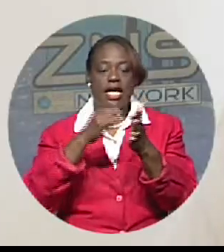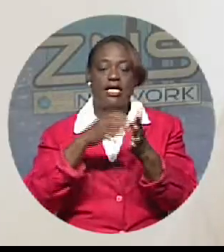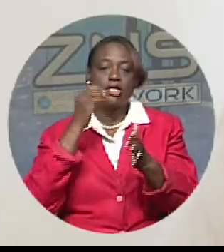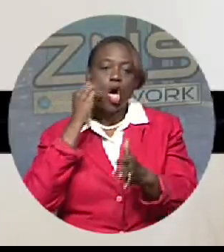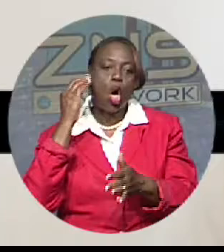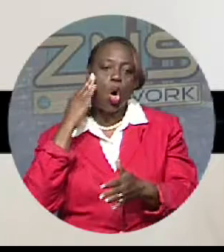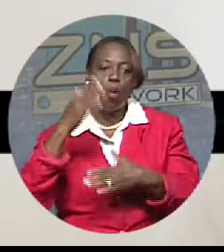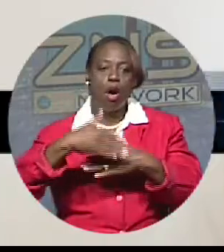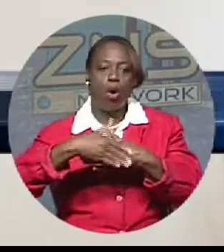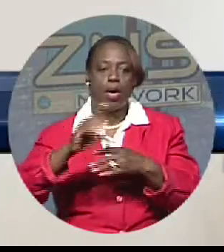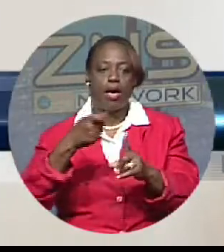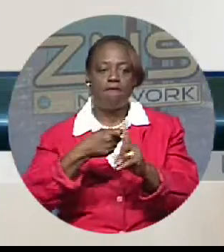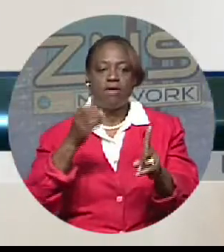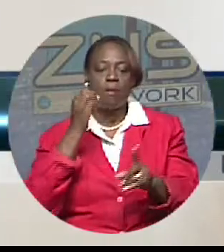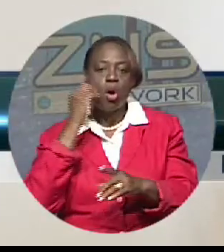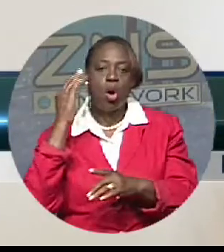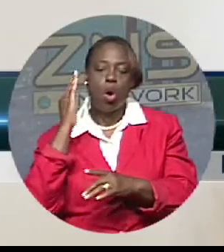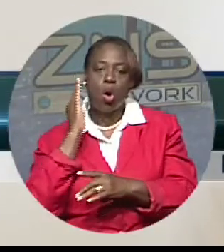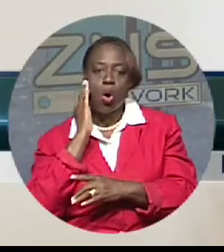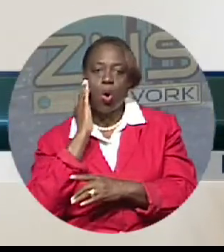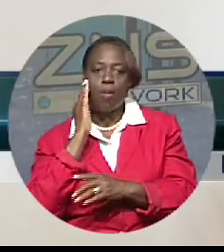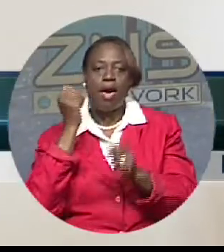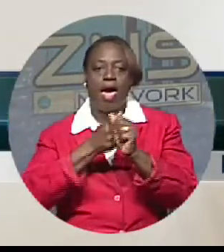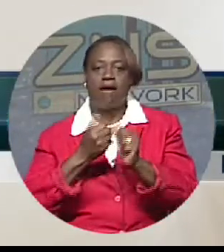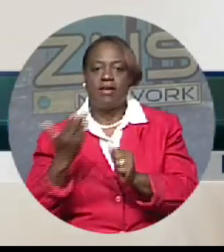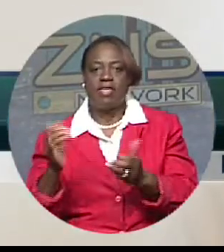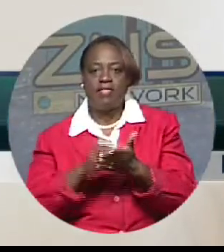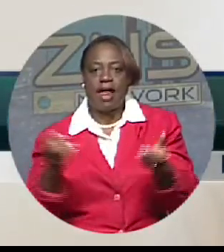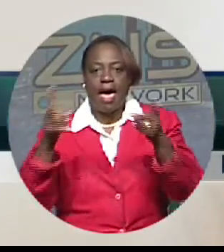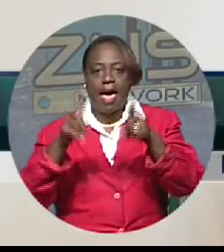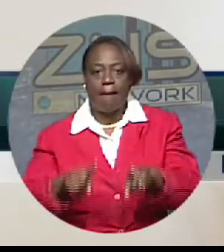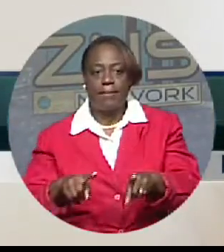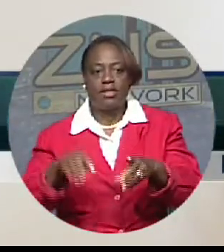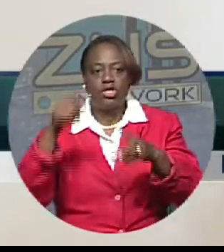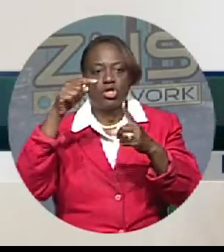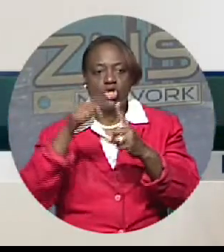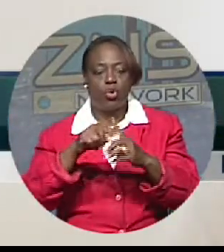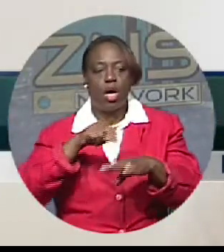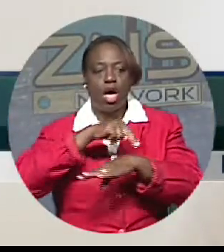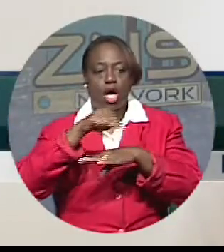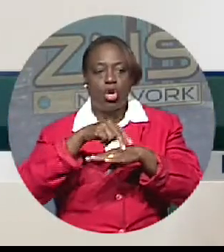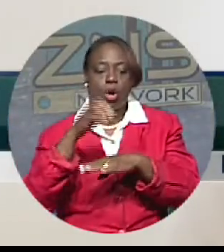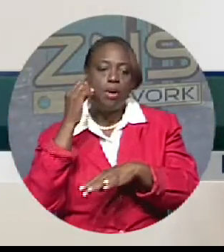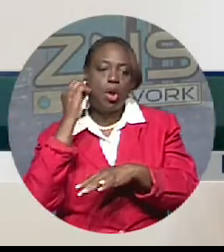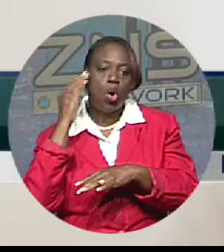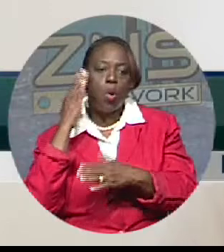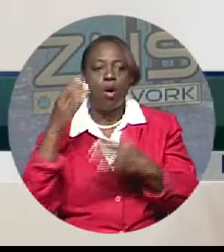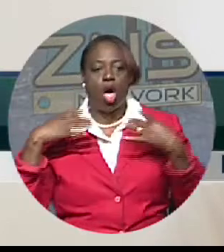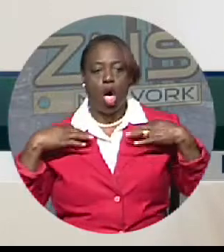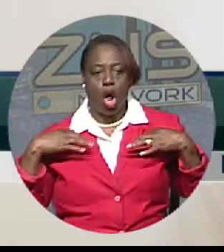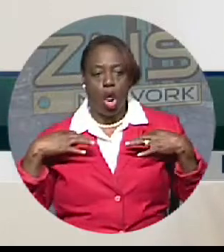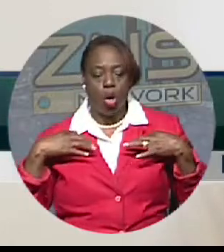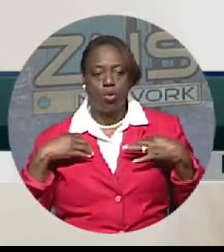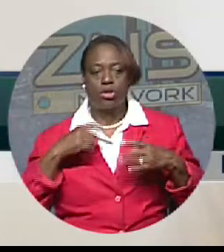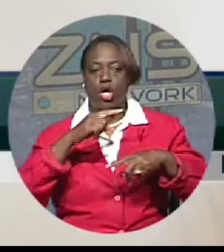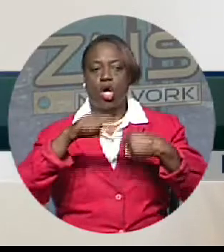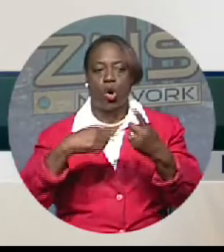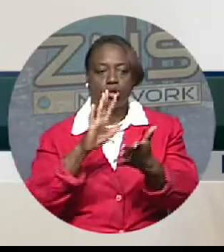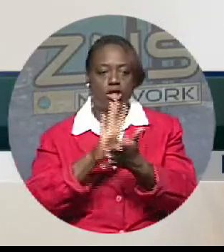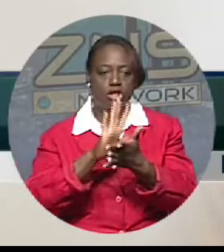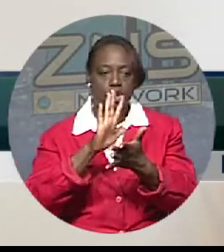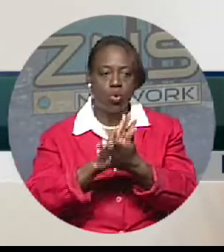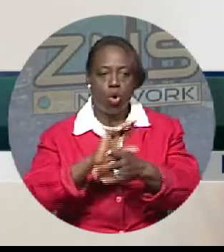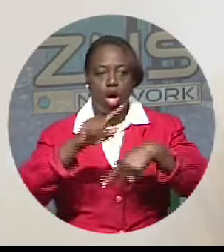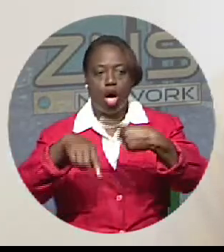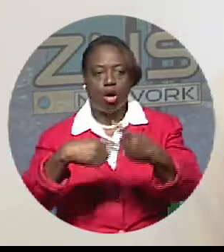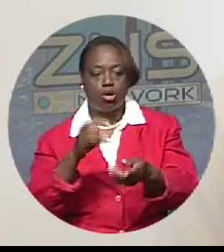home. With everything that happens in a normal home, clothes, we see that they go to school, we see that they go to the